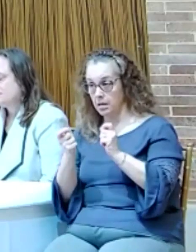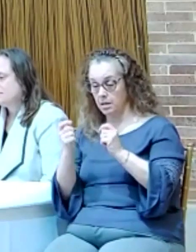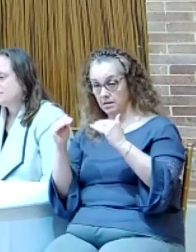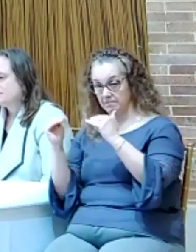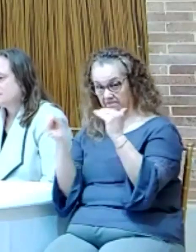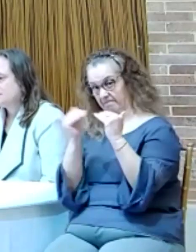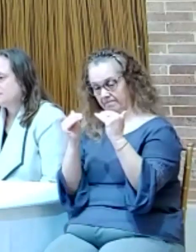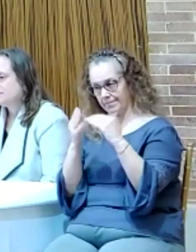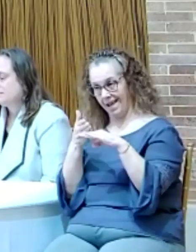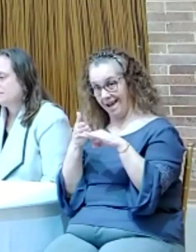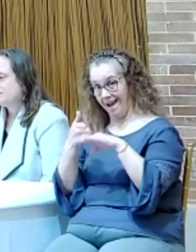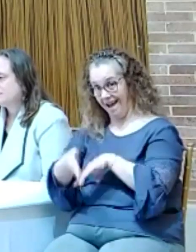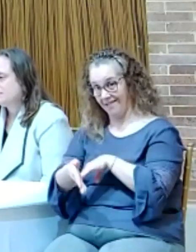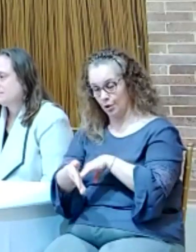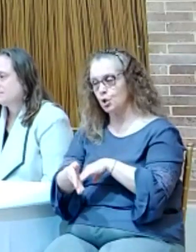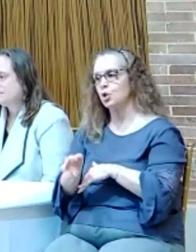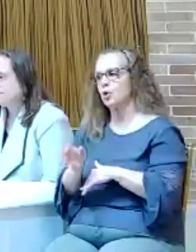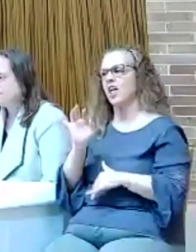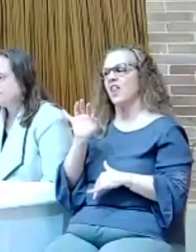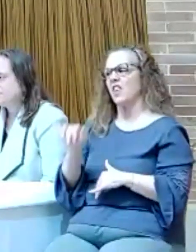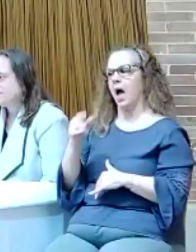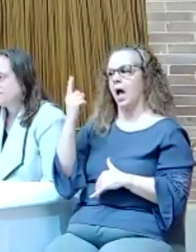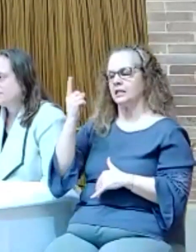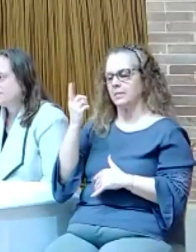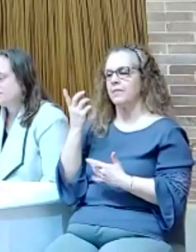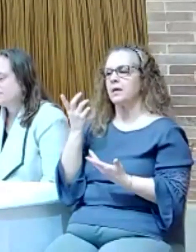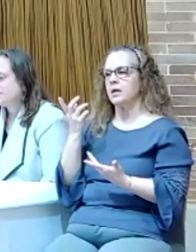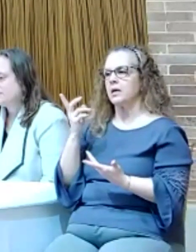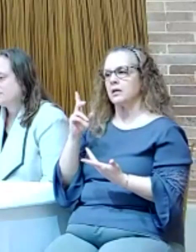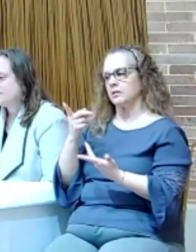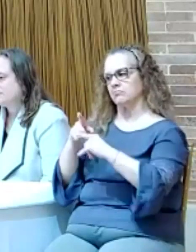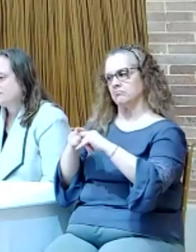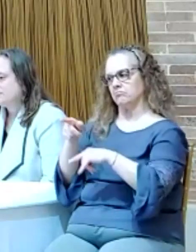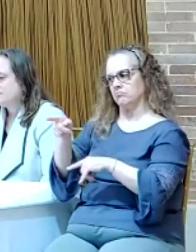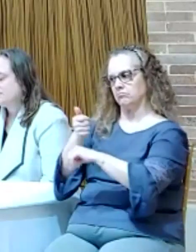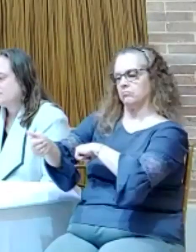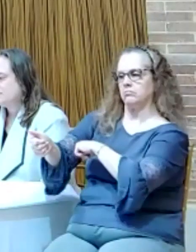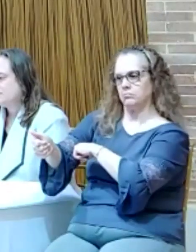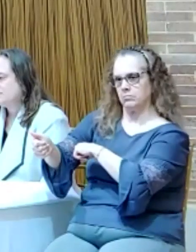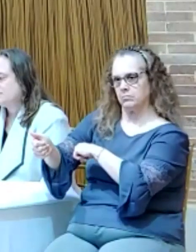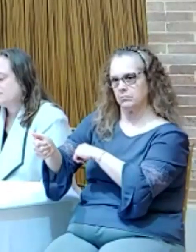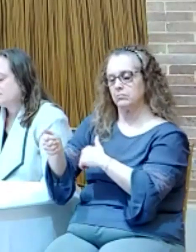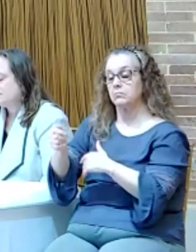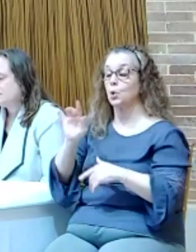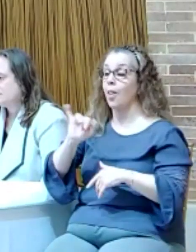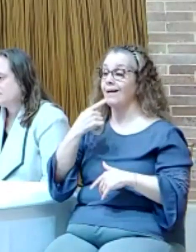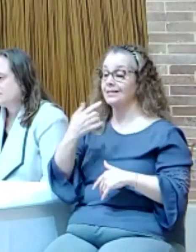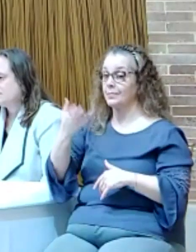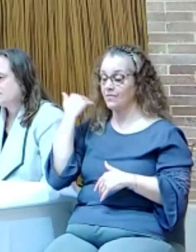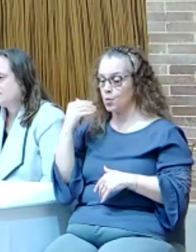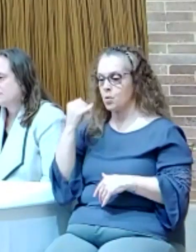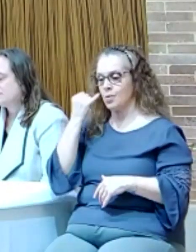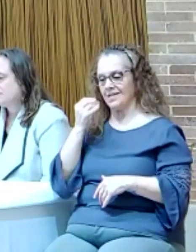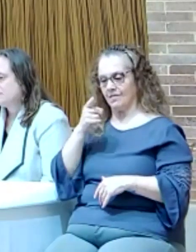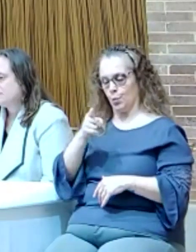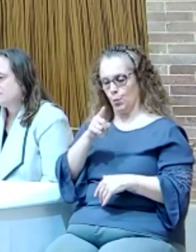filing of the complaint is something that we can put the bad actor on the hook for so as I mentioned earlier if you are engaged with a